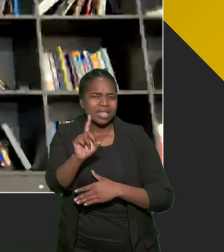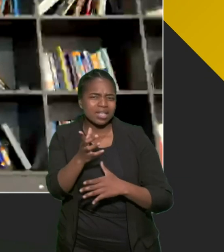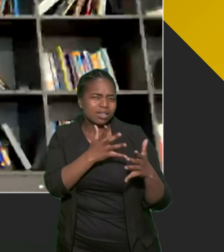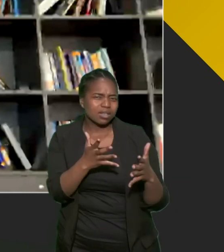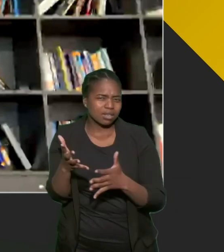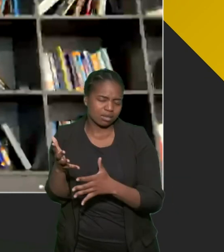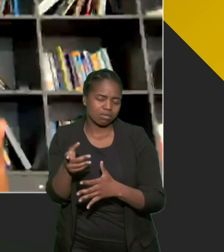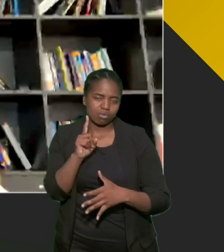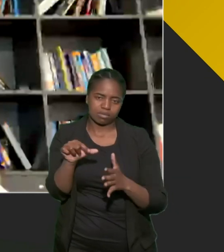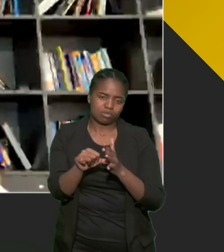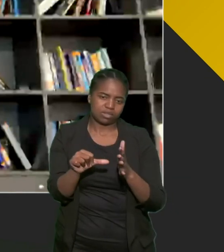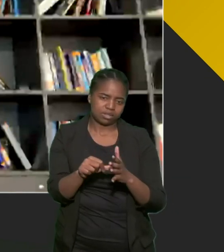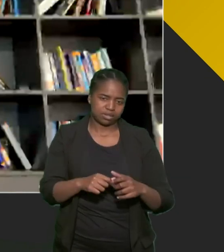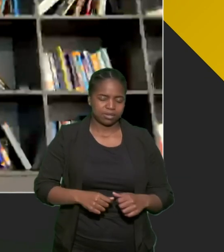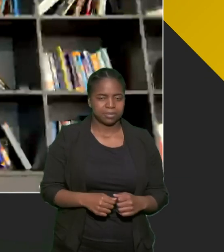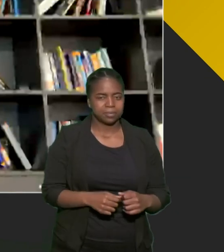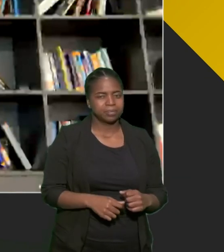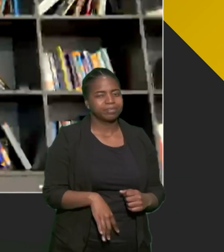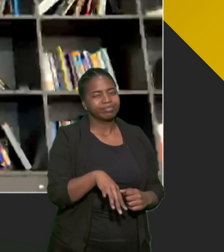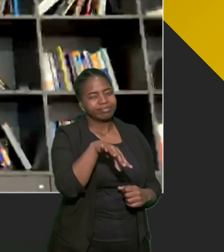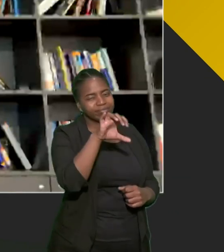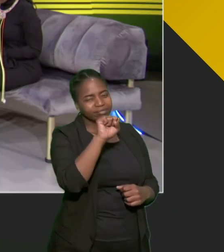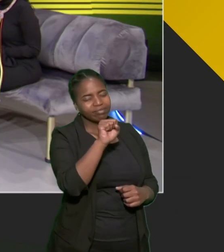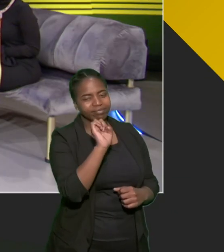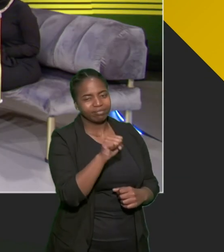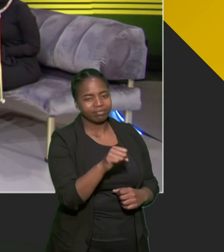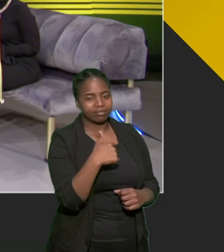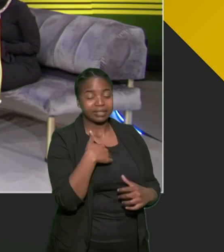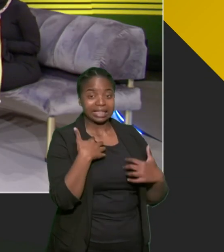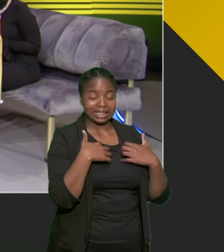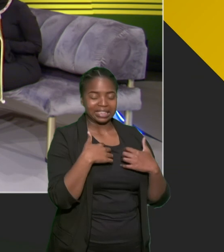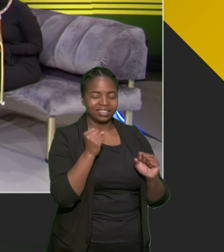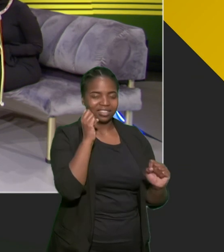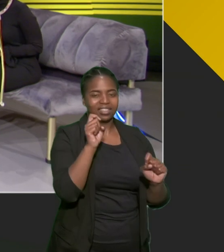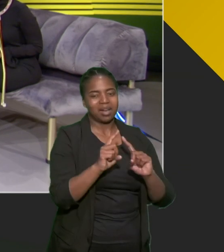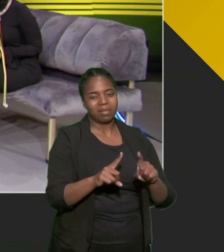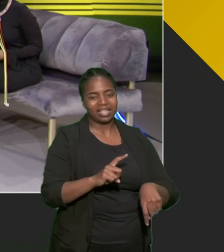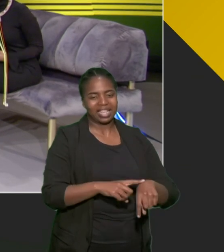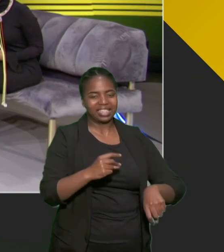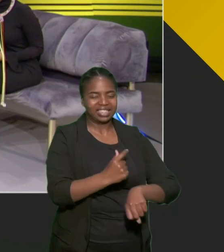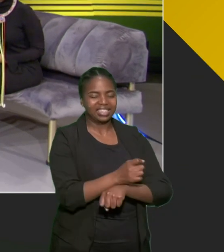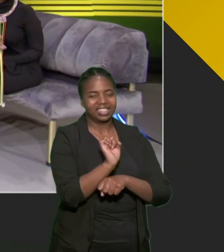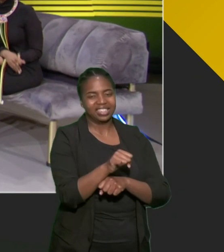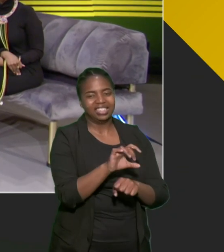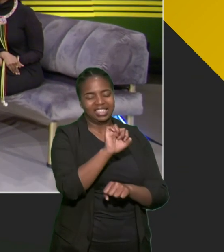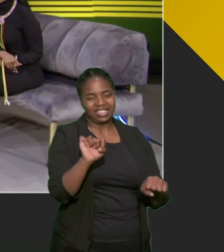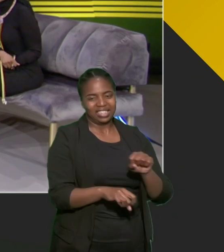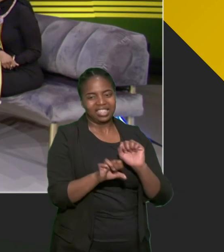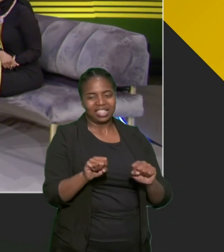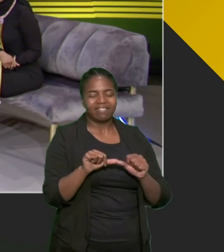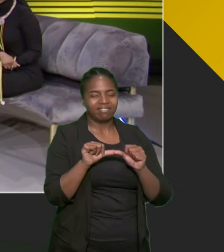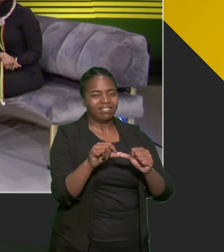in this specific season. Mpo, yazi bambe lapho mfoka baba, ngiyakuzwa ukuthi energy usafuna ukuya, kodwa ke stop sign sesifikile and